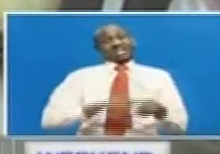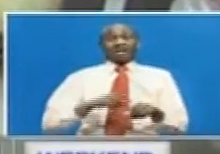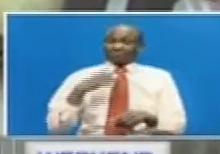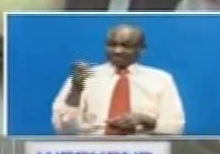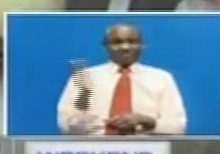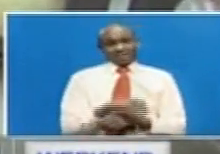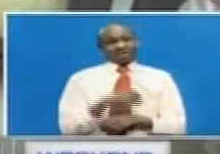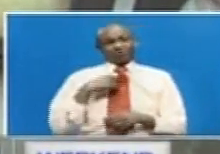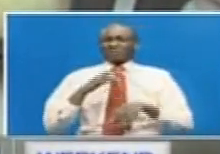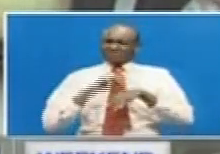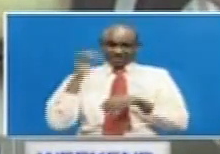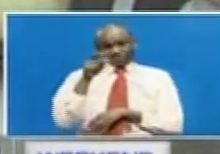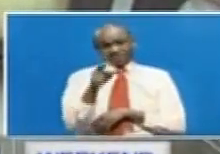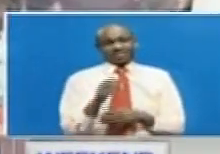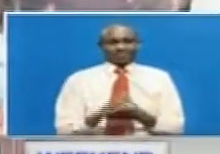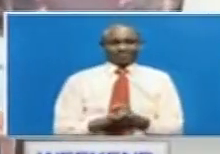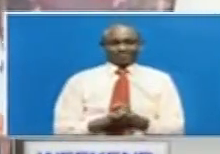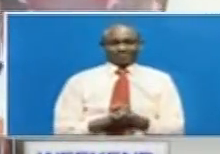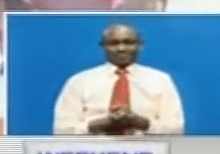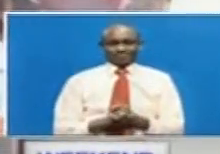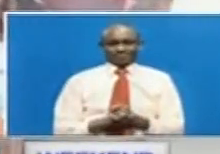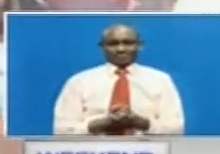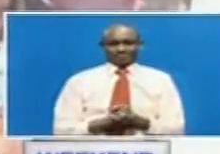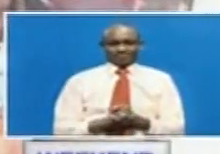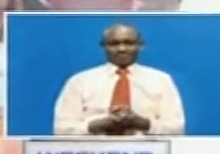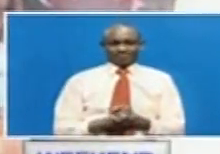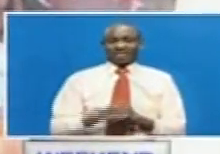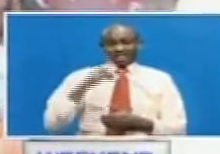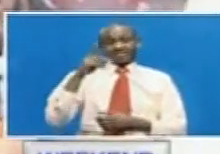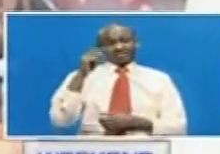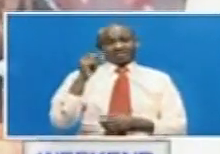recover from the effects of the flooding. Rita Tinina, KTN.